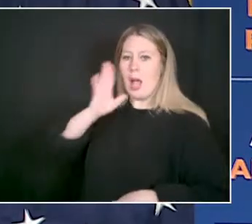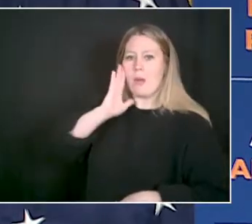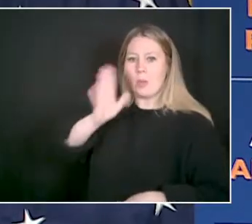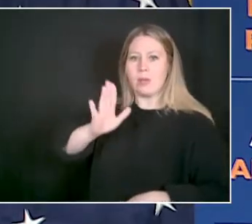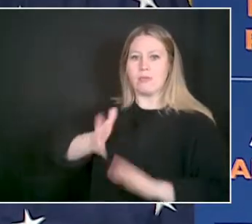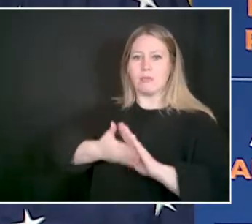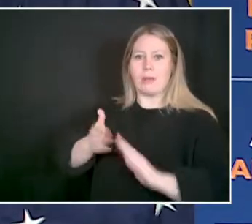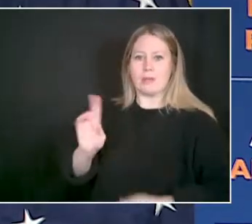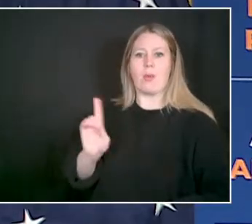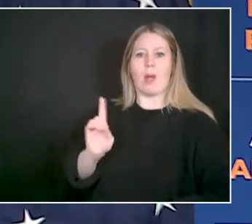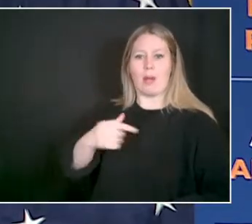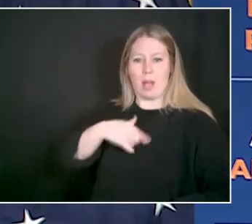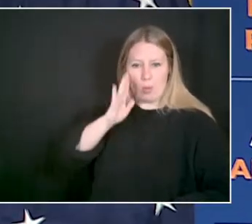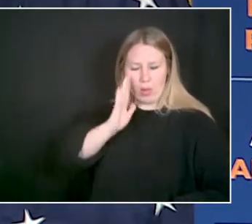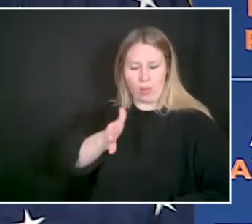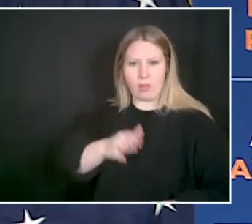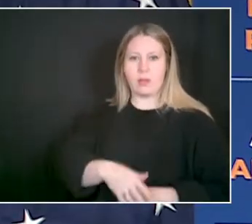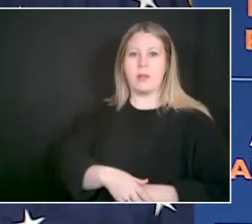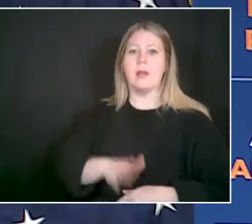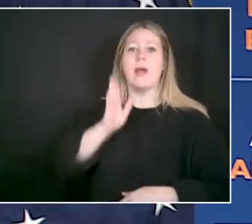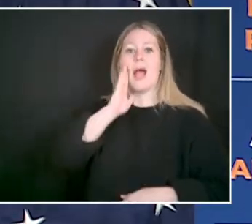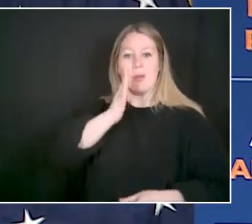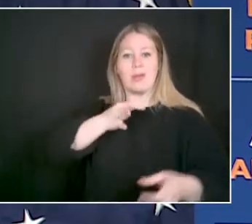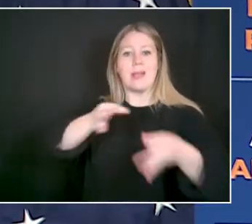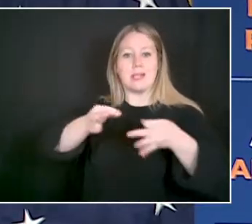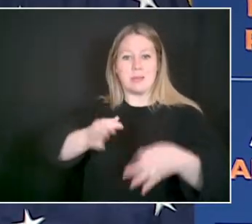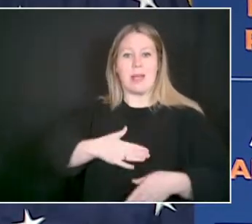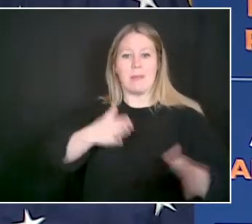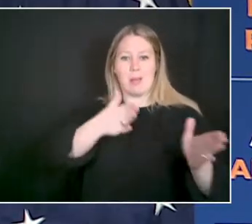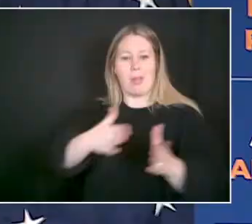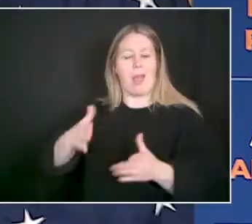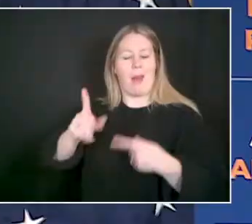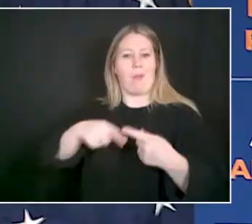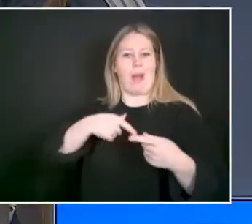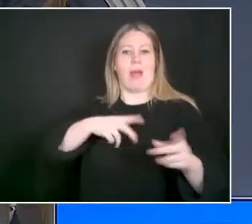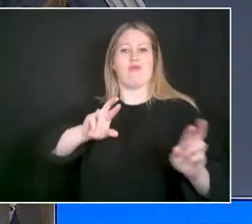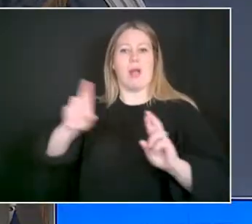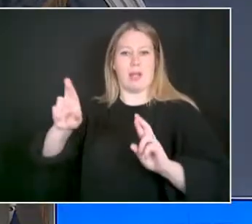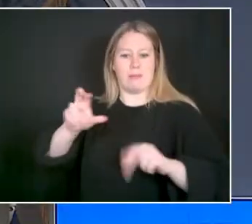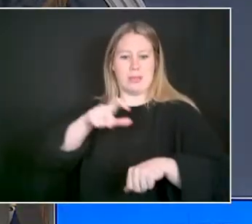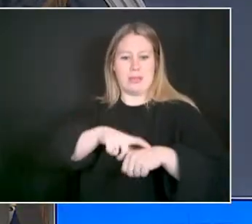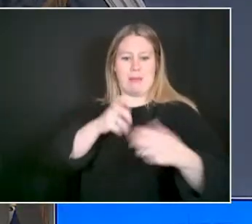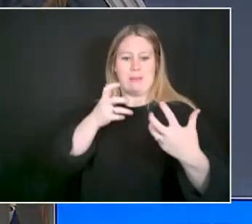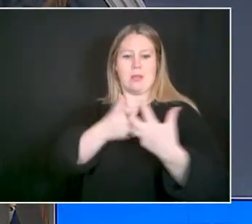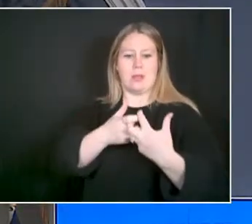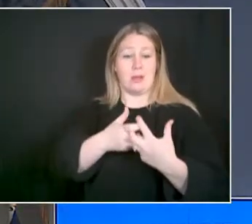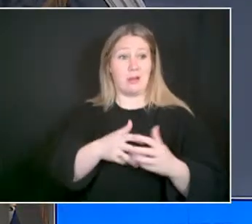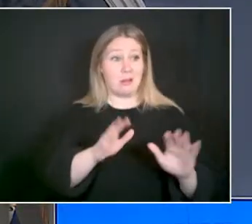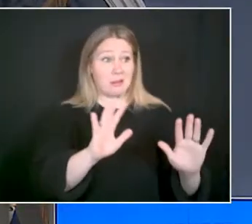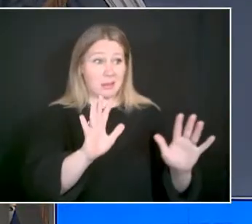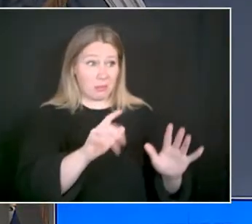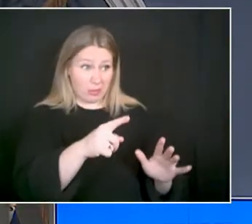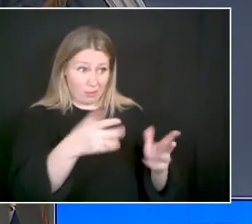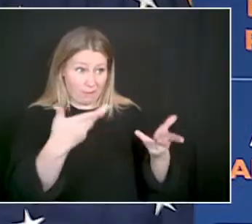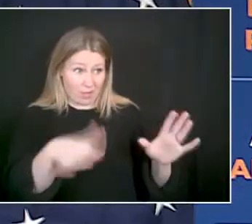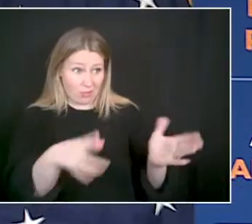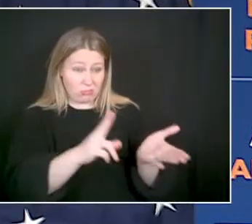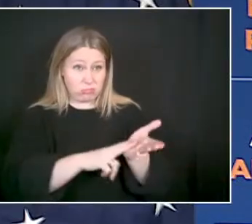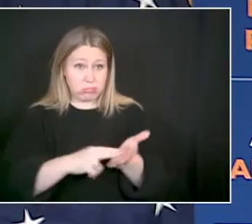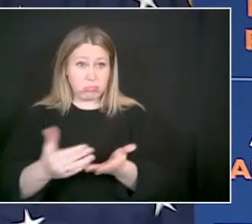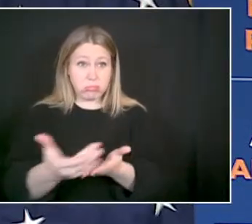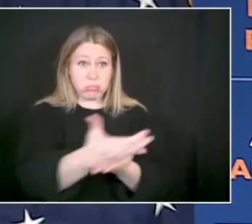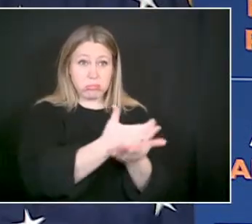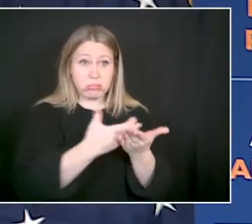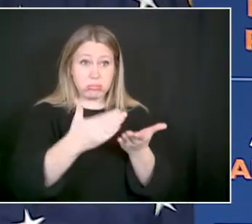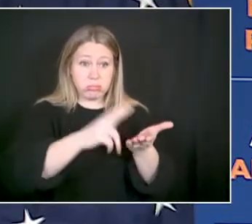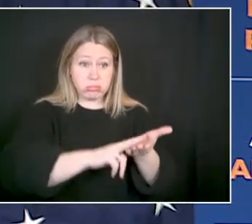plan when time is fitting. But I'm running as a Democrat. But the thing is, have you collected petitions? Yes, we have petitions